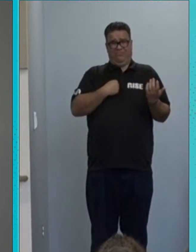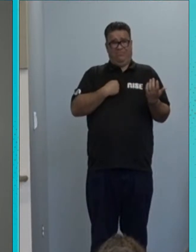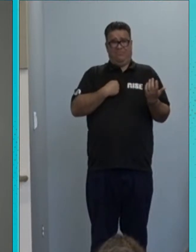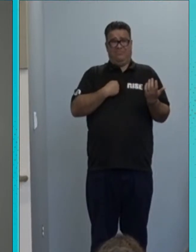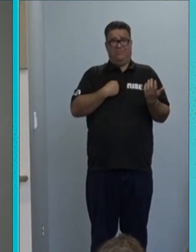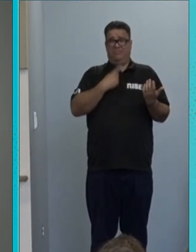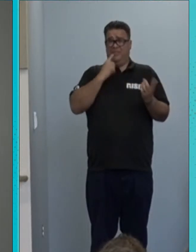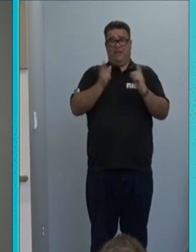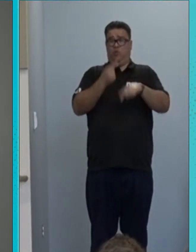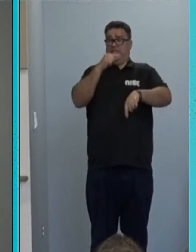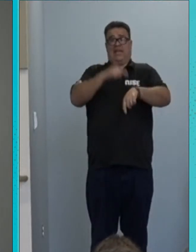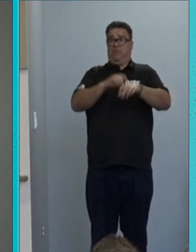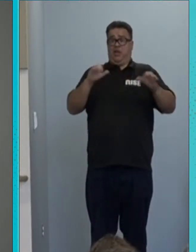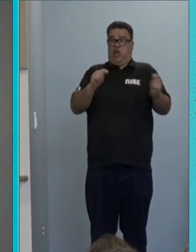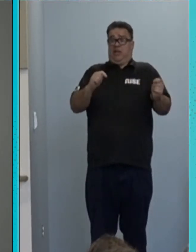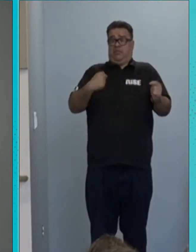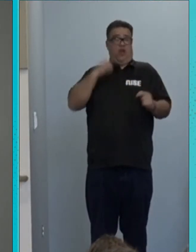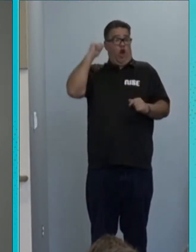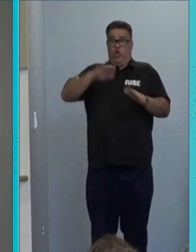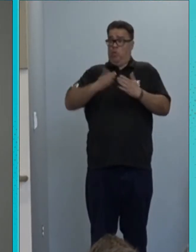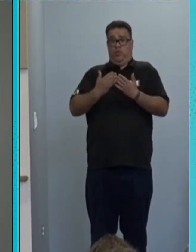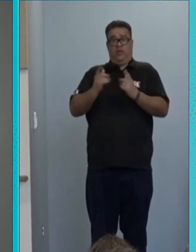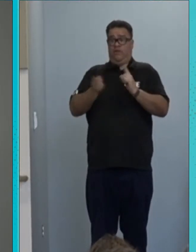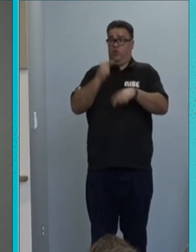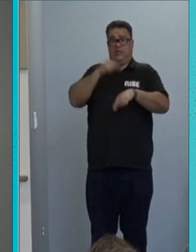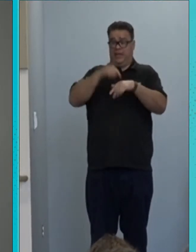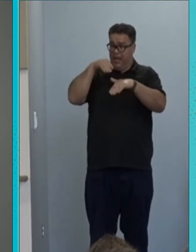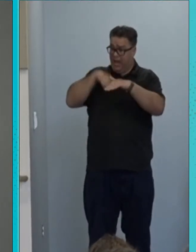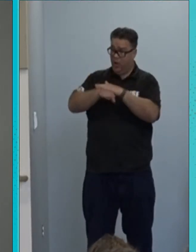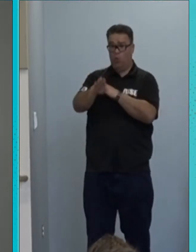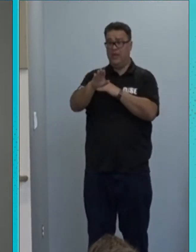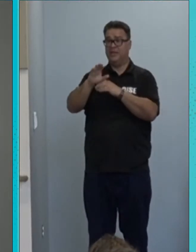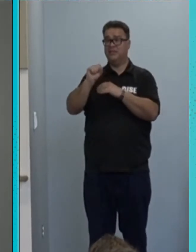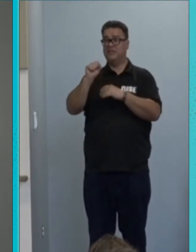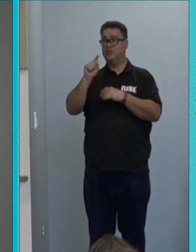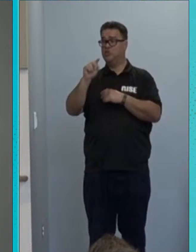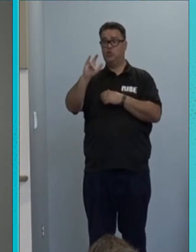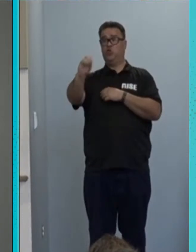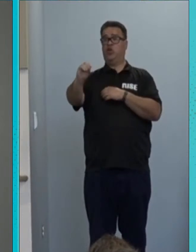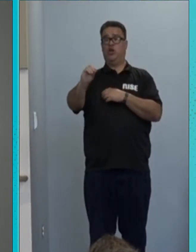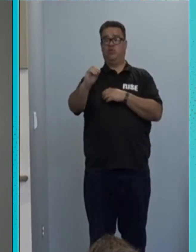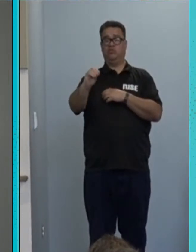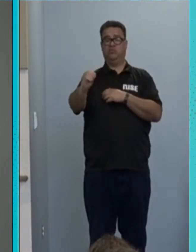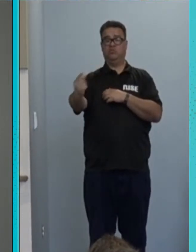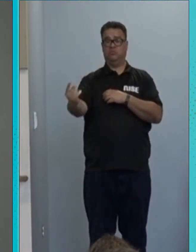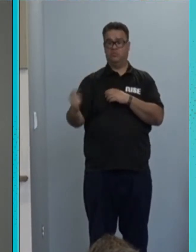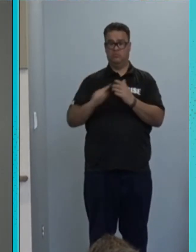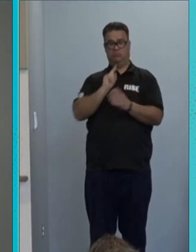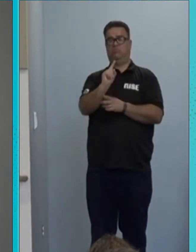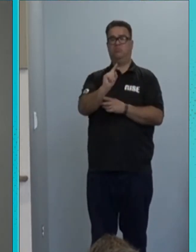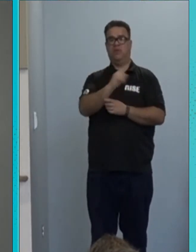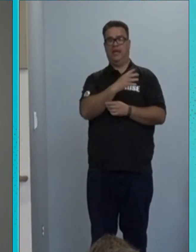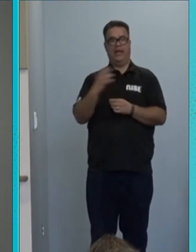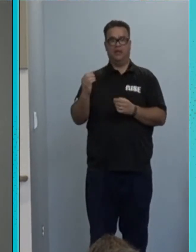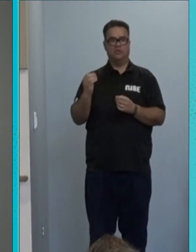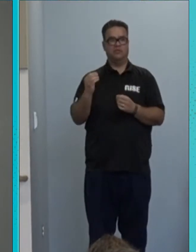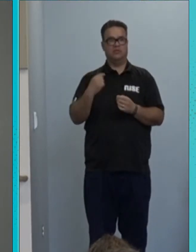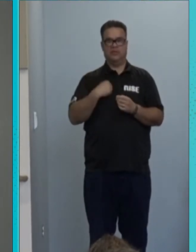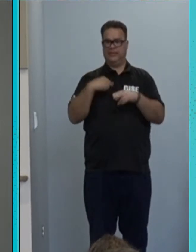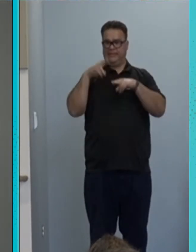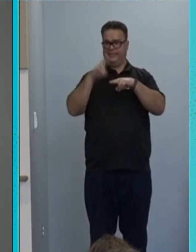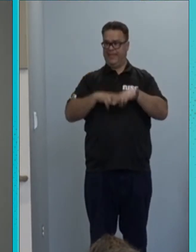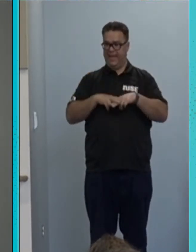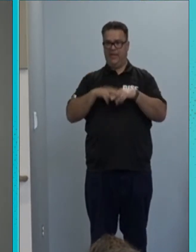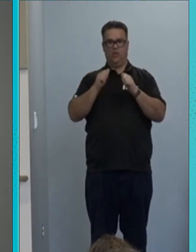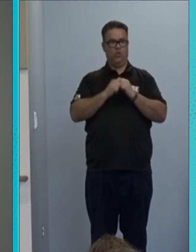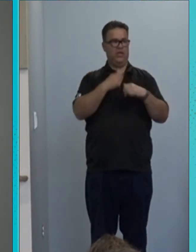it's the first time I've ever done it. I went into the studio and I sat down